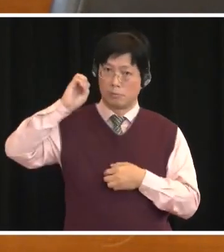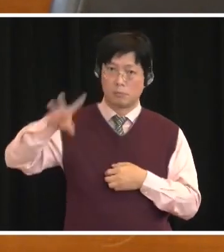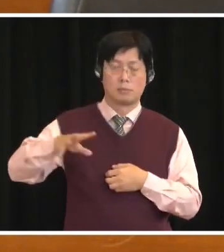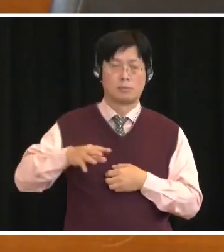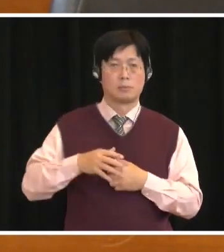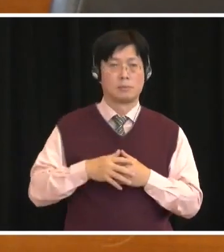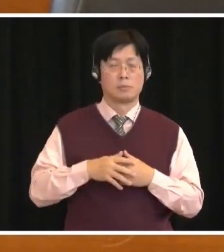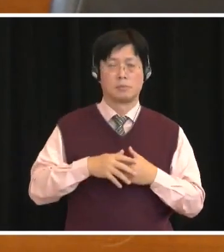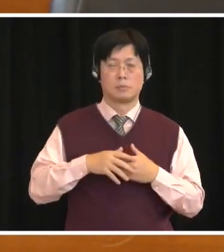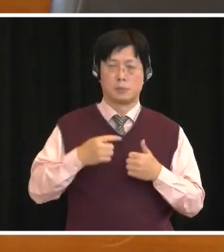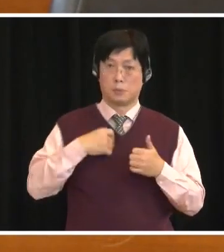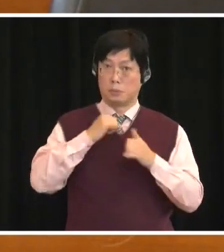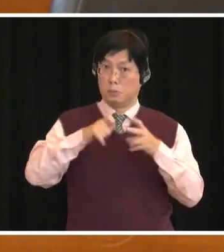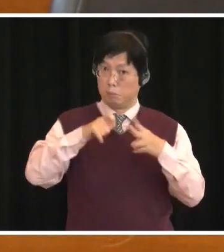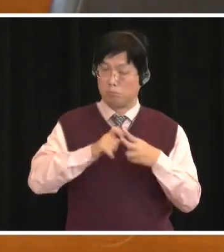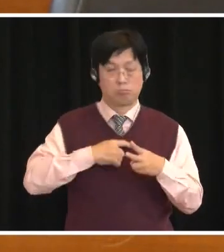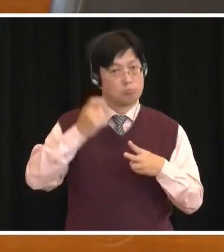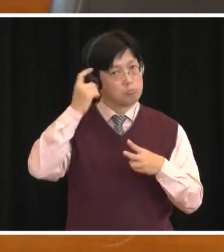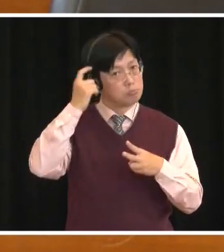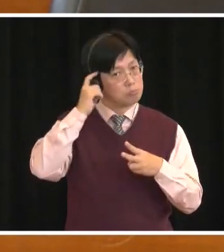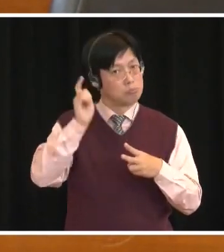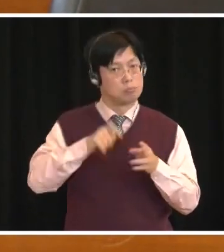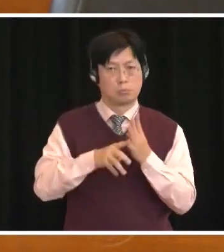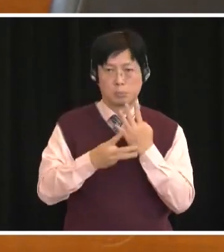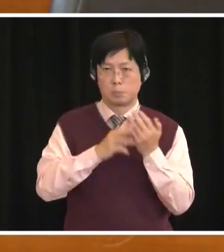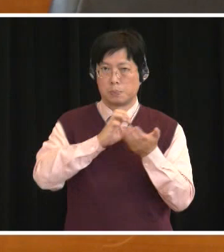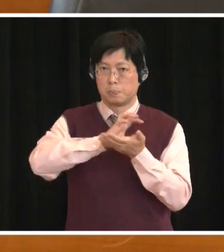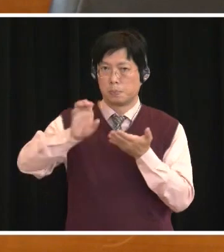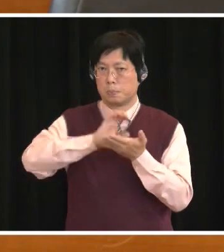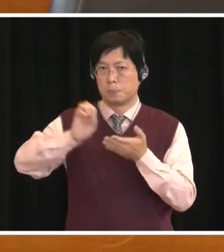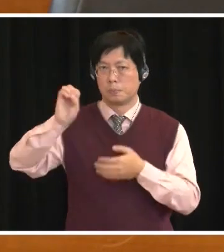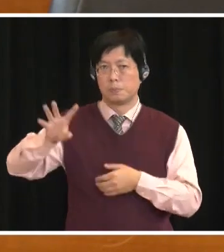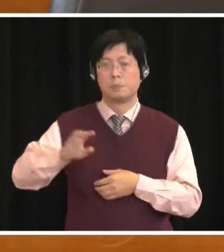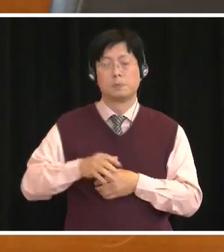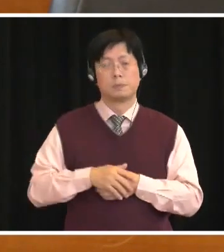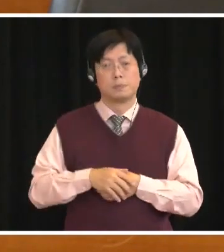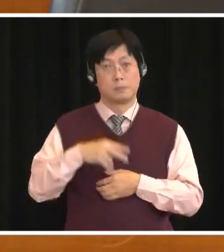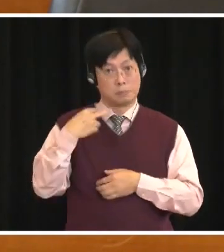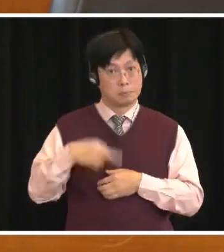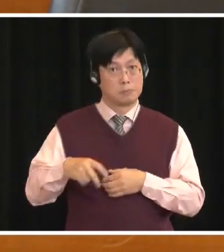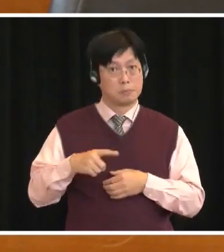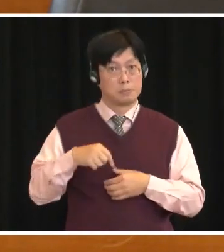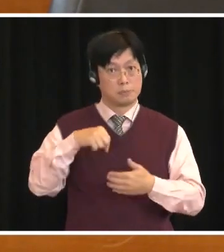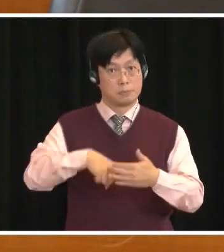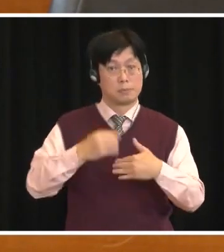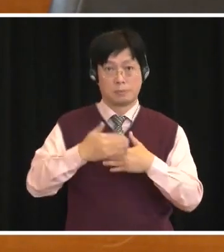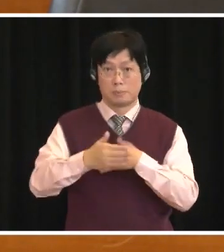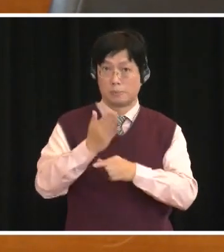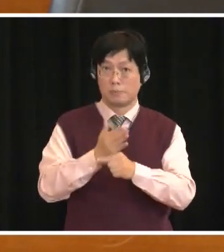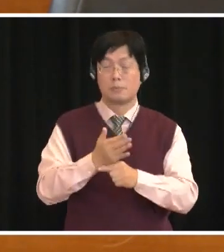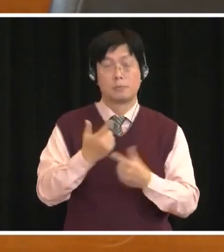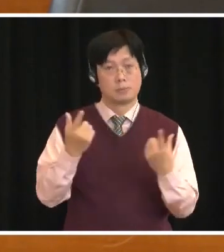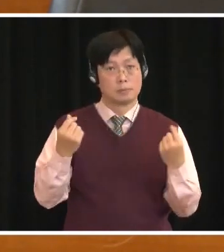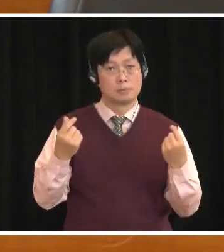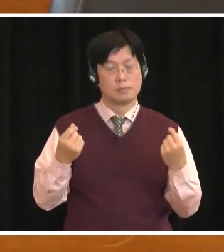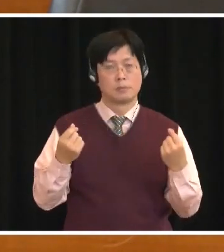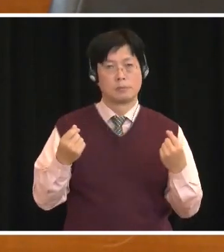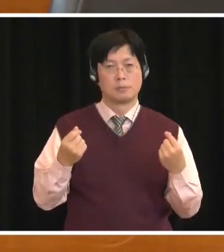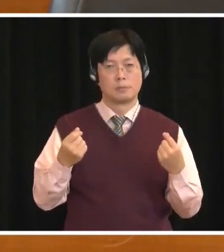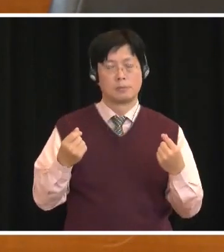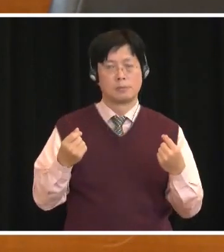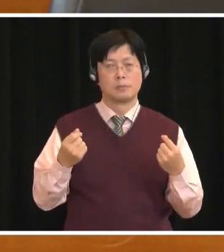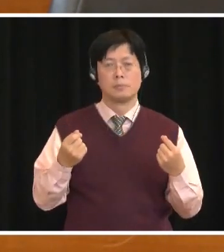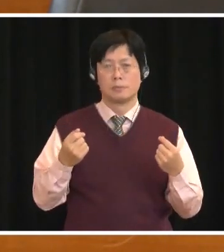social worker can also share his opinion with either the police officer or the prosecutor or the